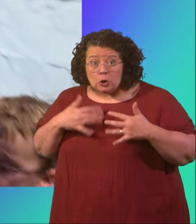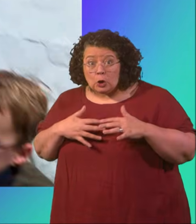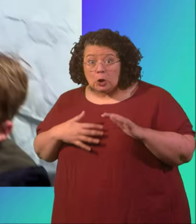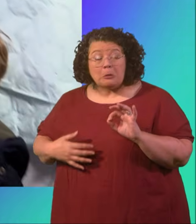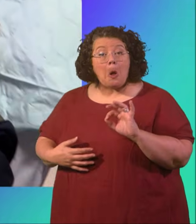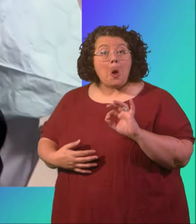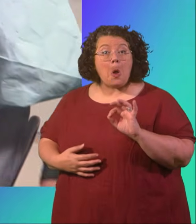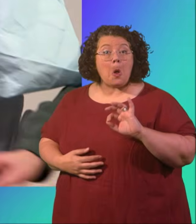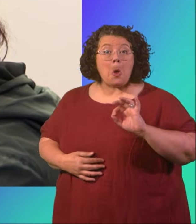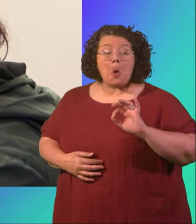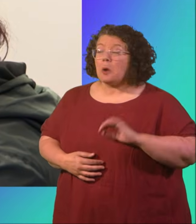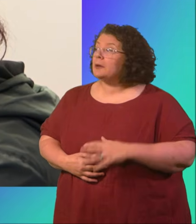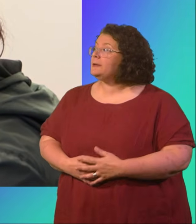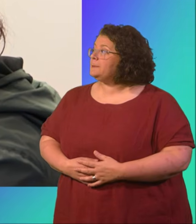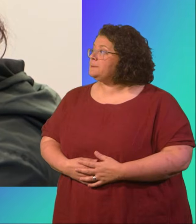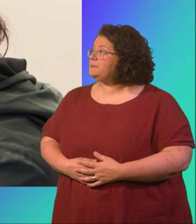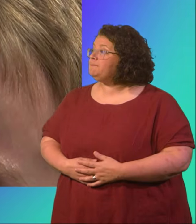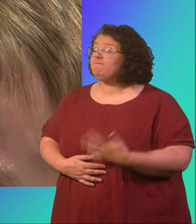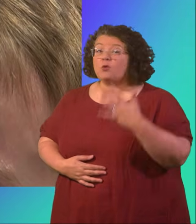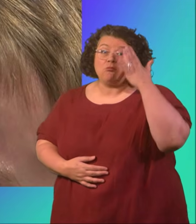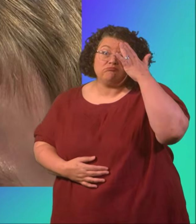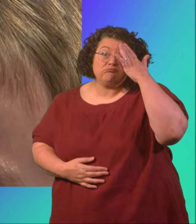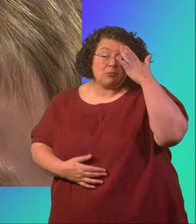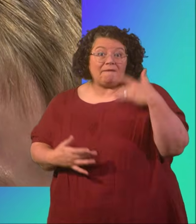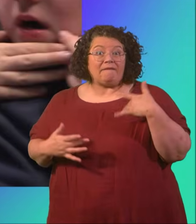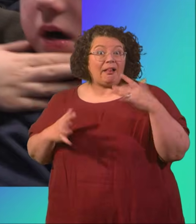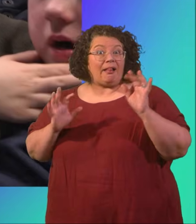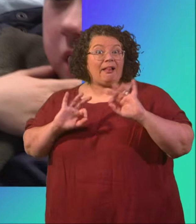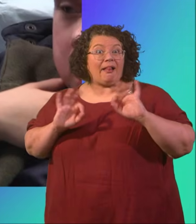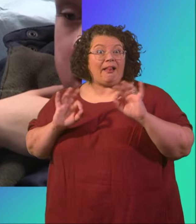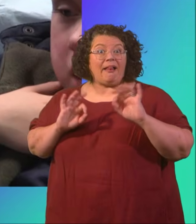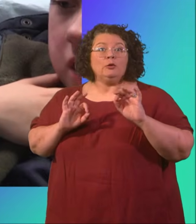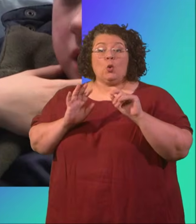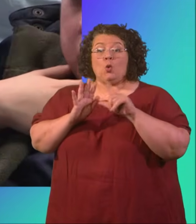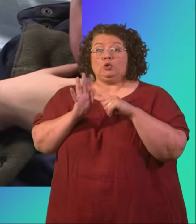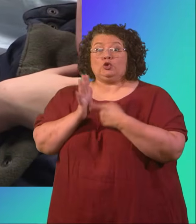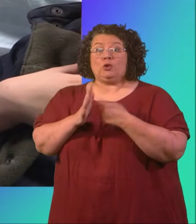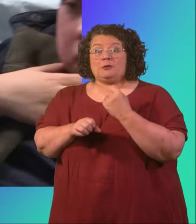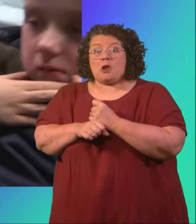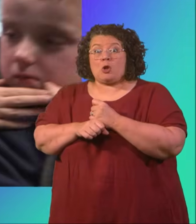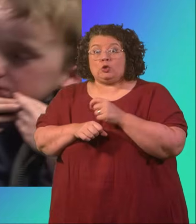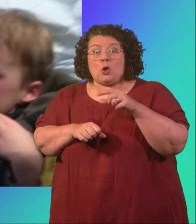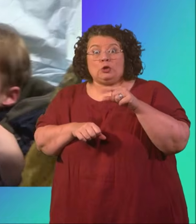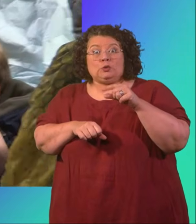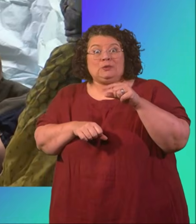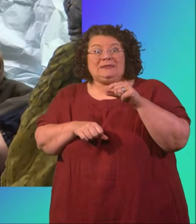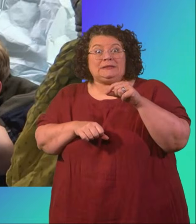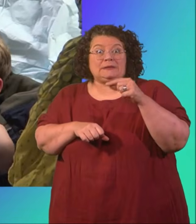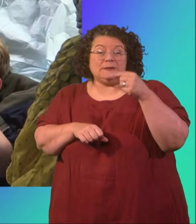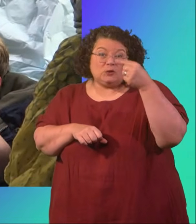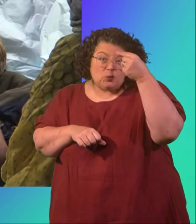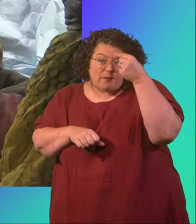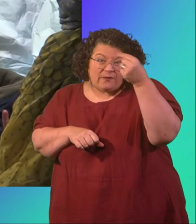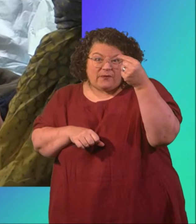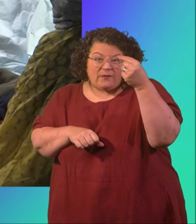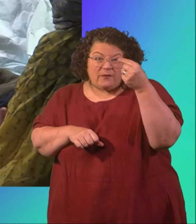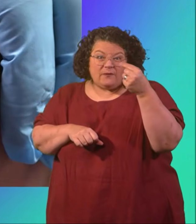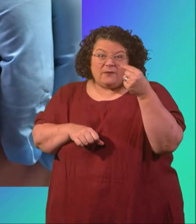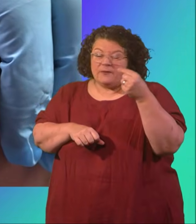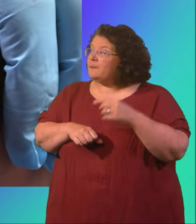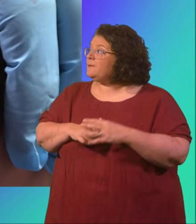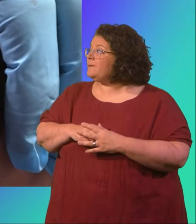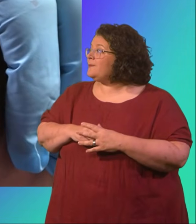Not a single bit anymore. Good. With Harry's head numb, Dr. Gareth gets plastic tweezers ready to grapple with some